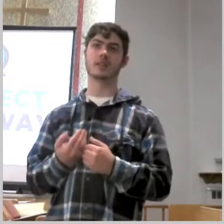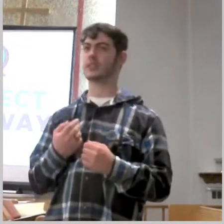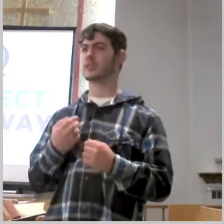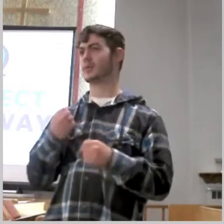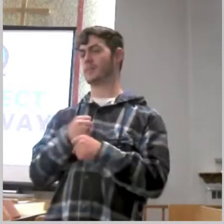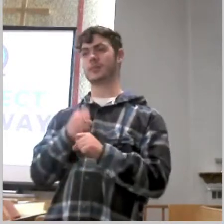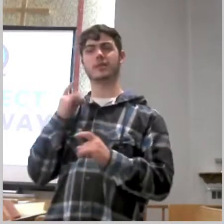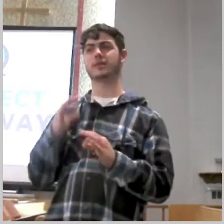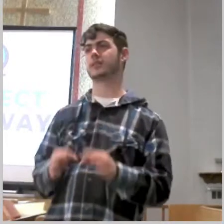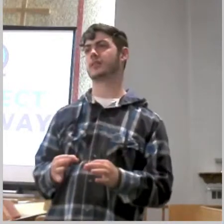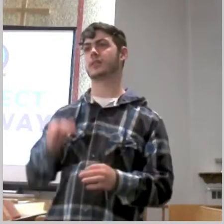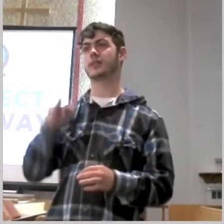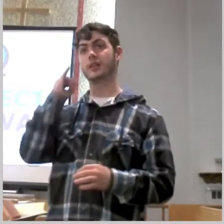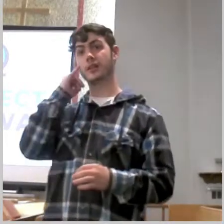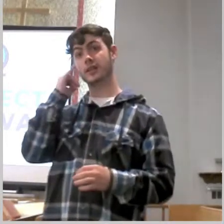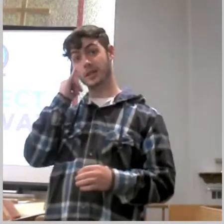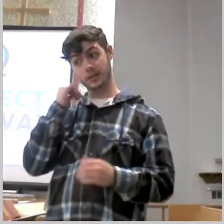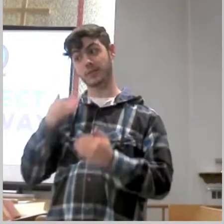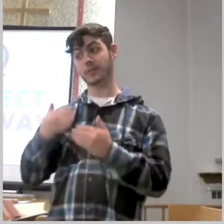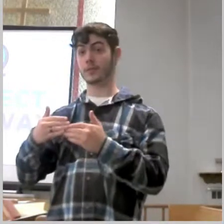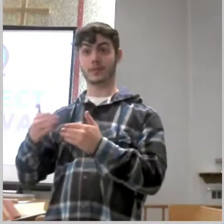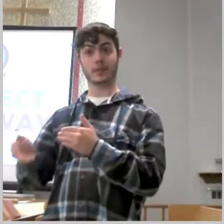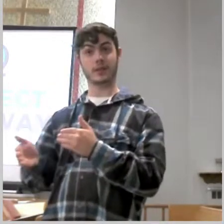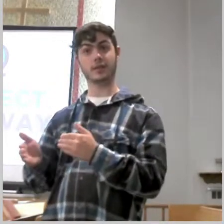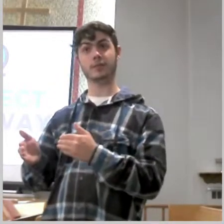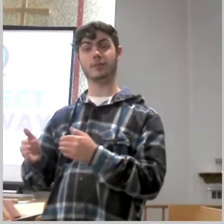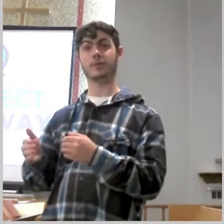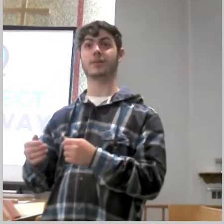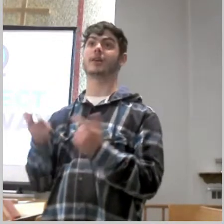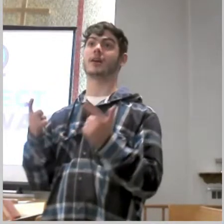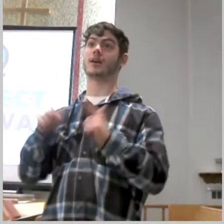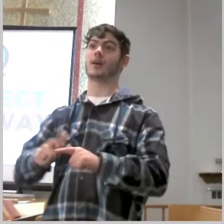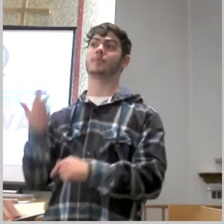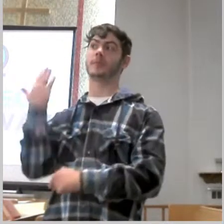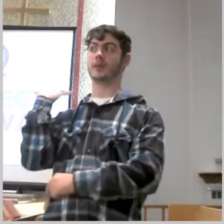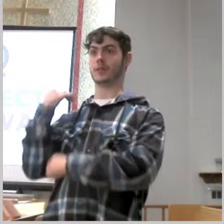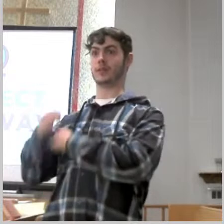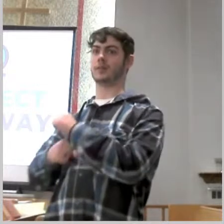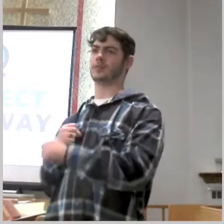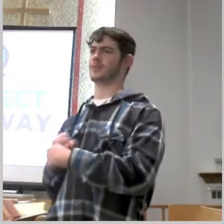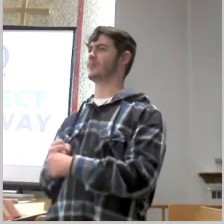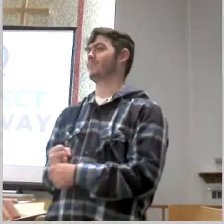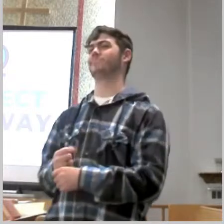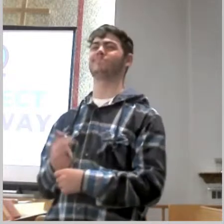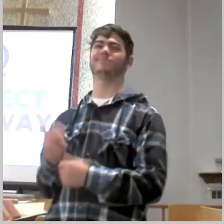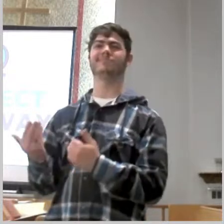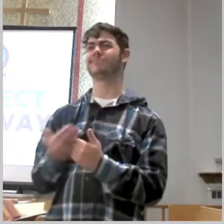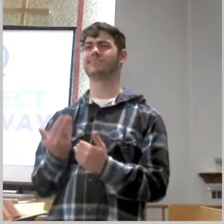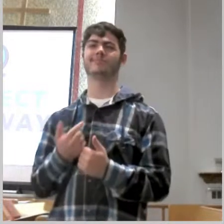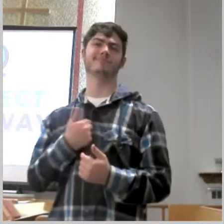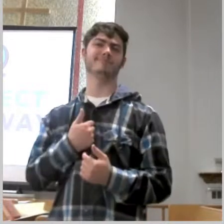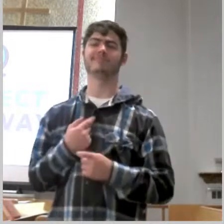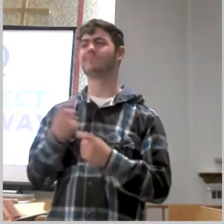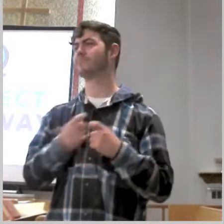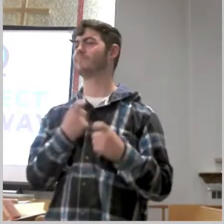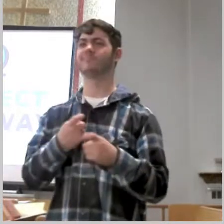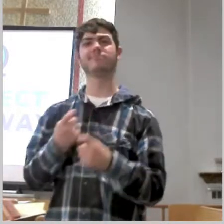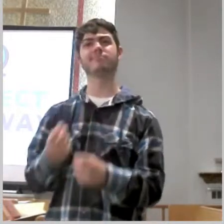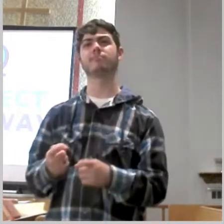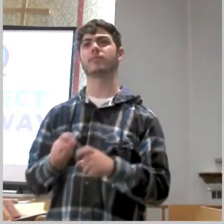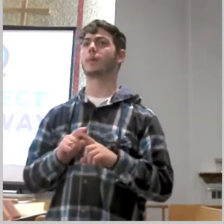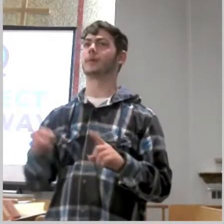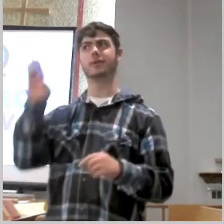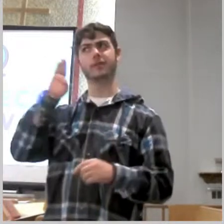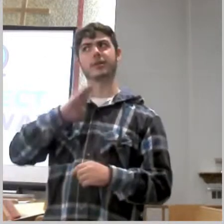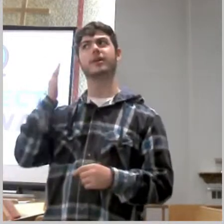Gateway campaign would have been last year, then yeah, maybe it would have been easy for me to do those things. But God knows the timing, and God made